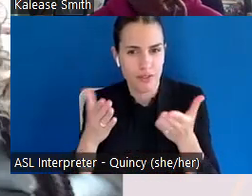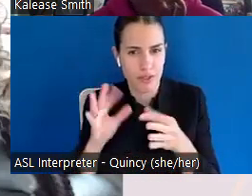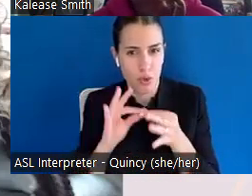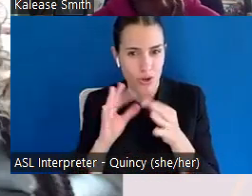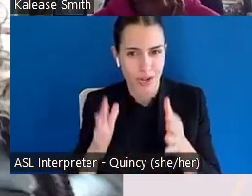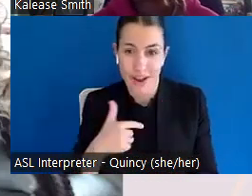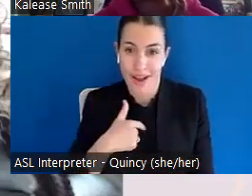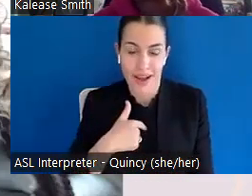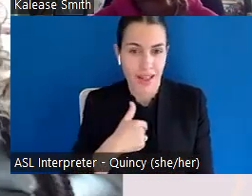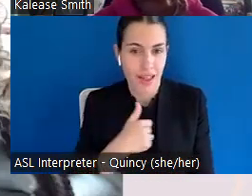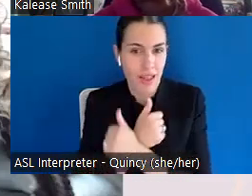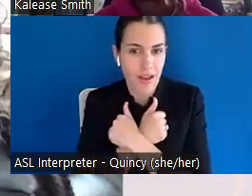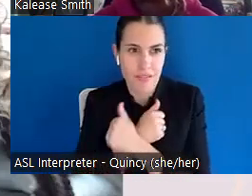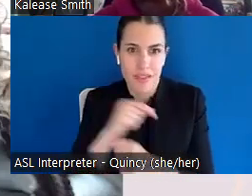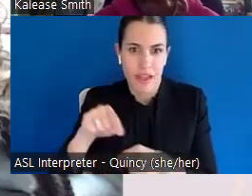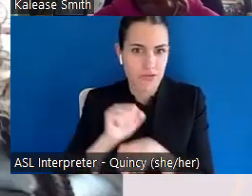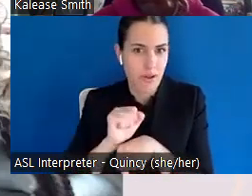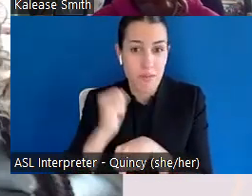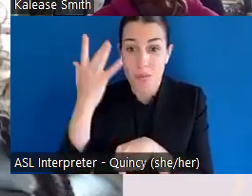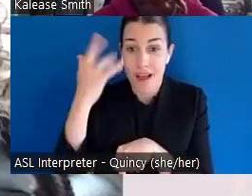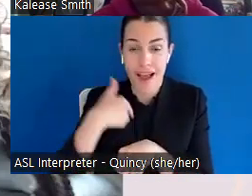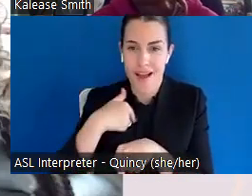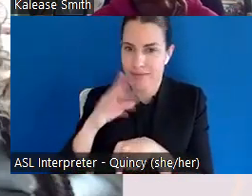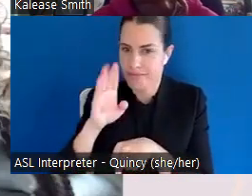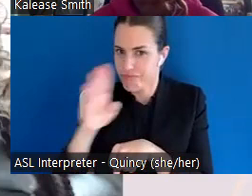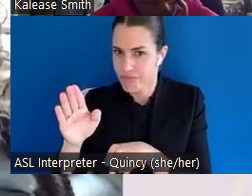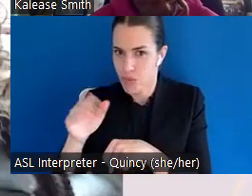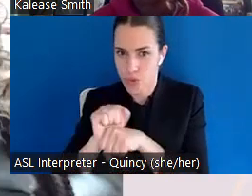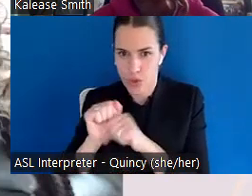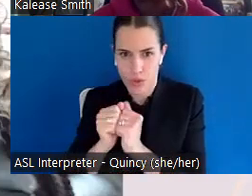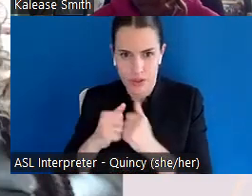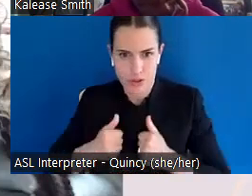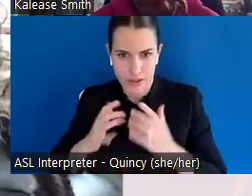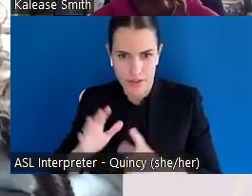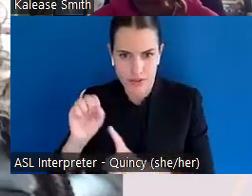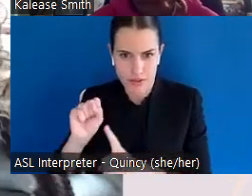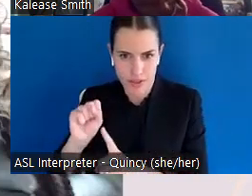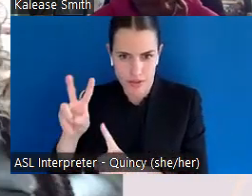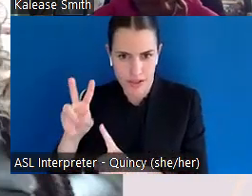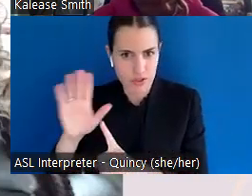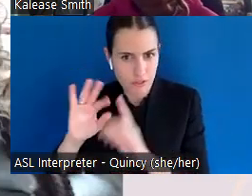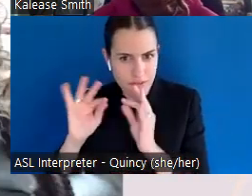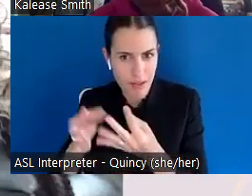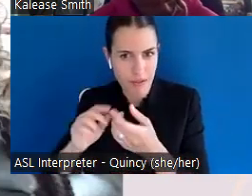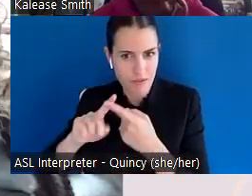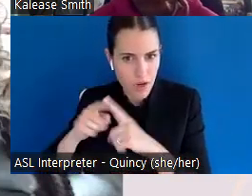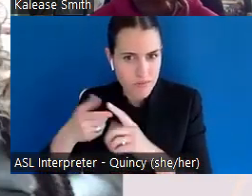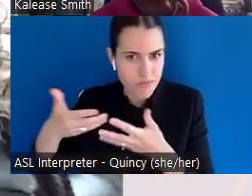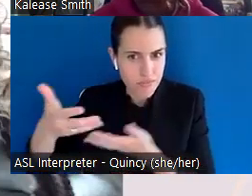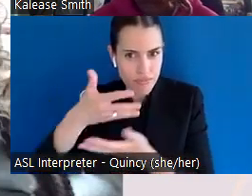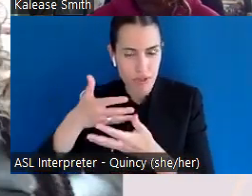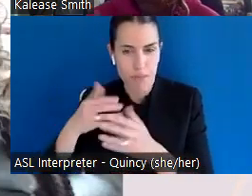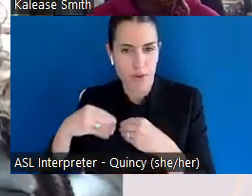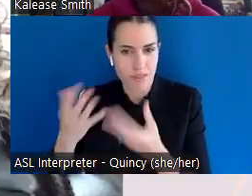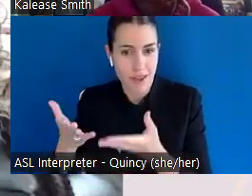love because not only do I get to work directly with survivors of sexual violence and their family and friends, provide services for